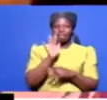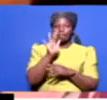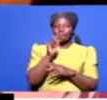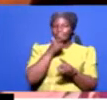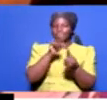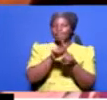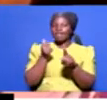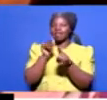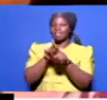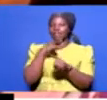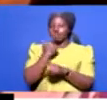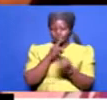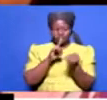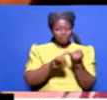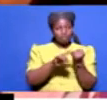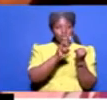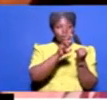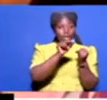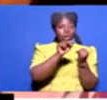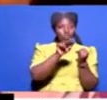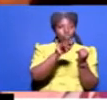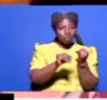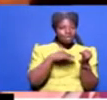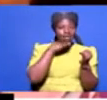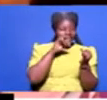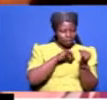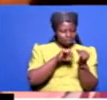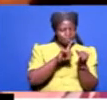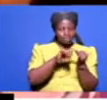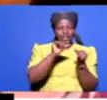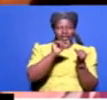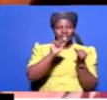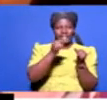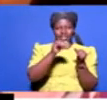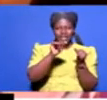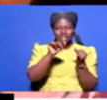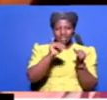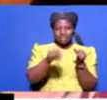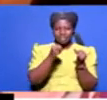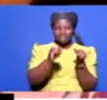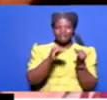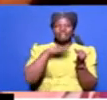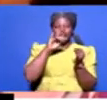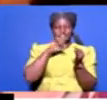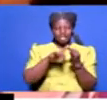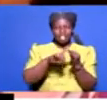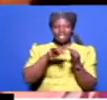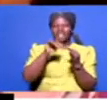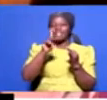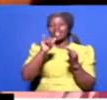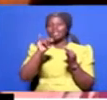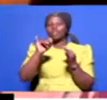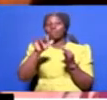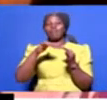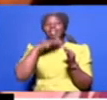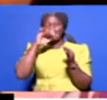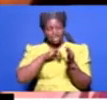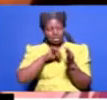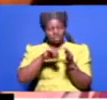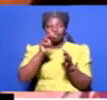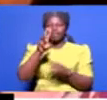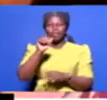late Wagui, the late Gedenji, the late Kenywa Waitherero, who is here with us today, the